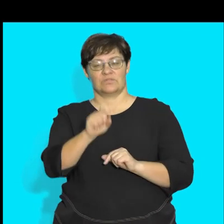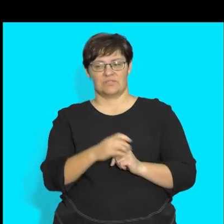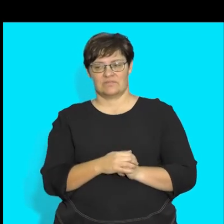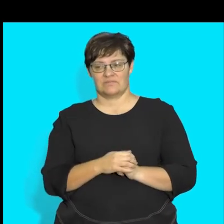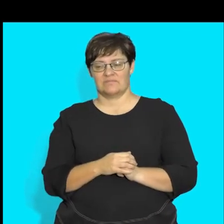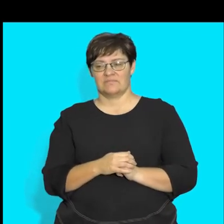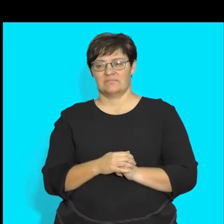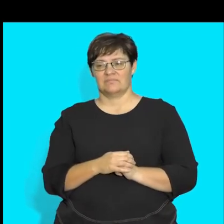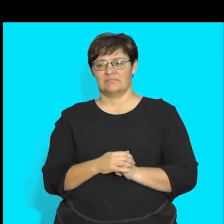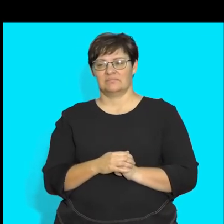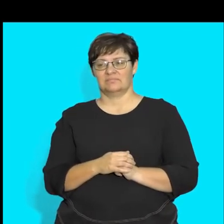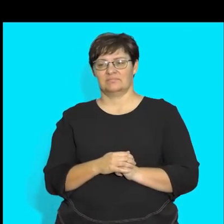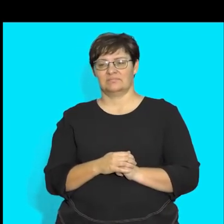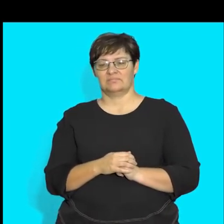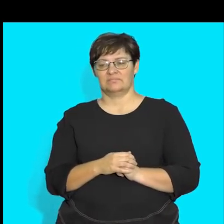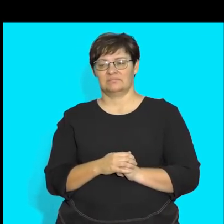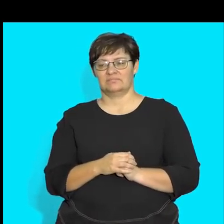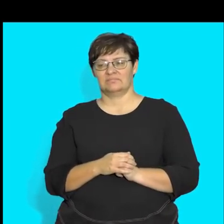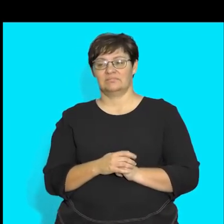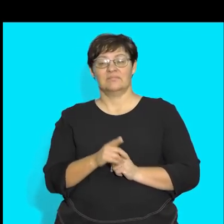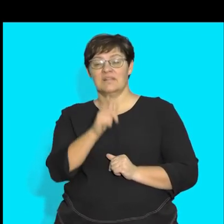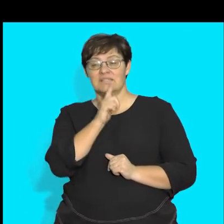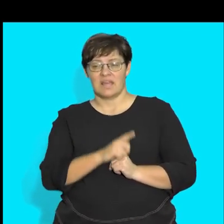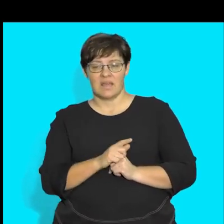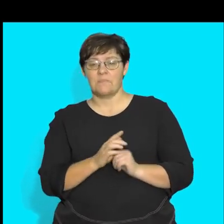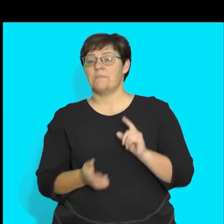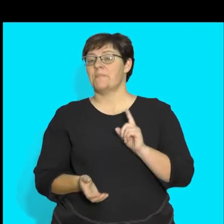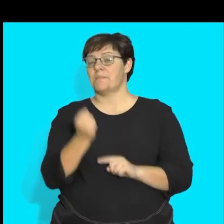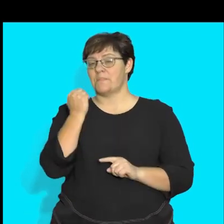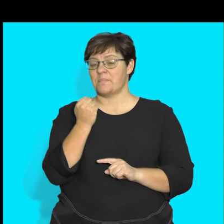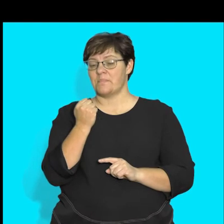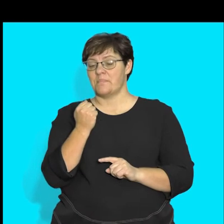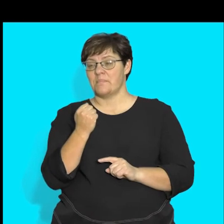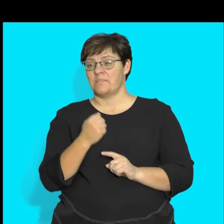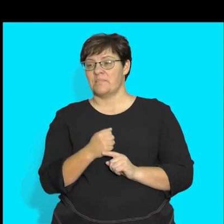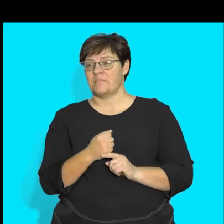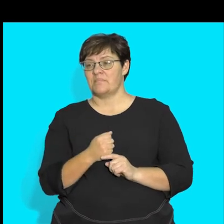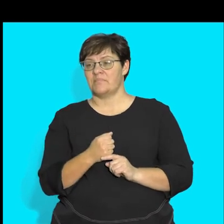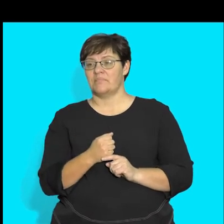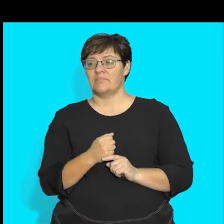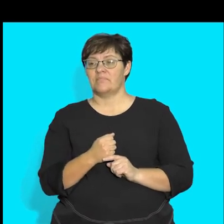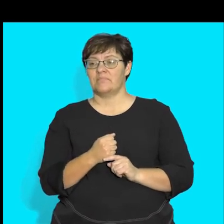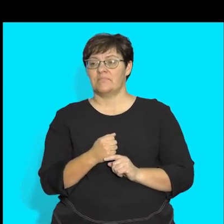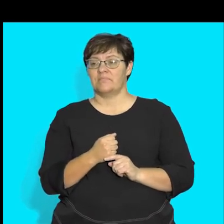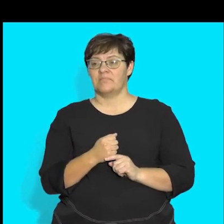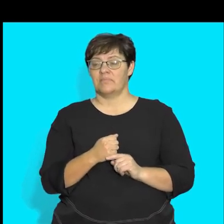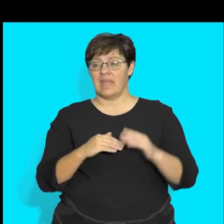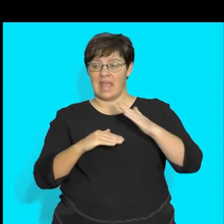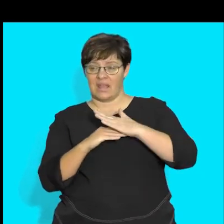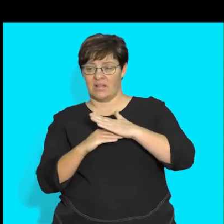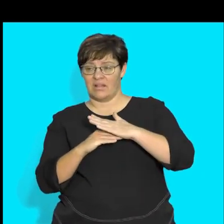question. The next question says, determine the angle theta, this angle